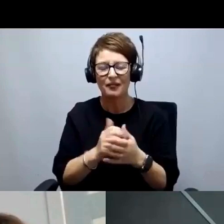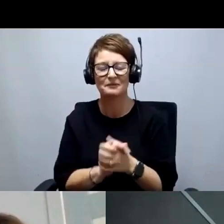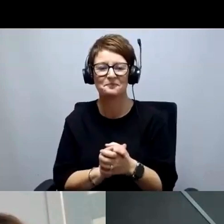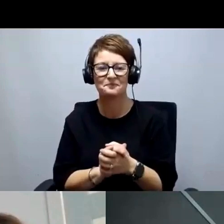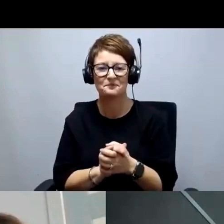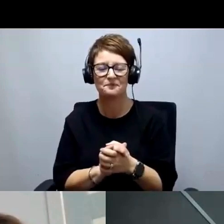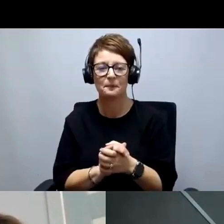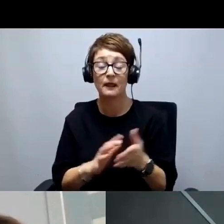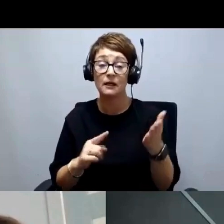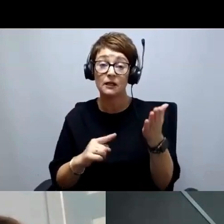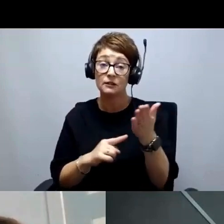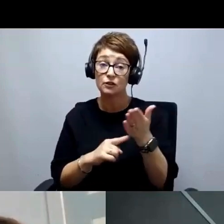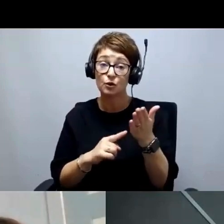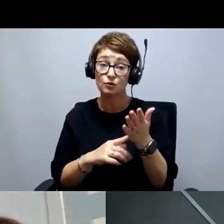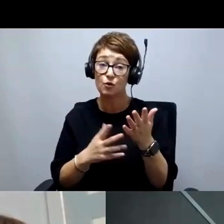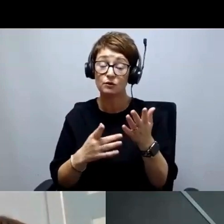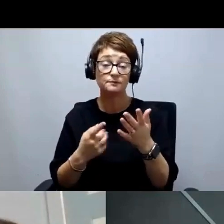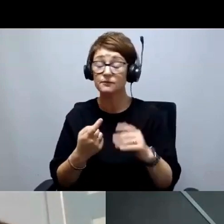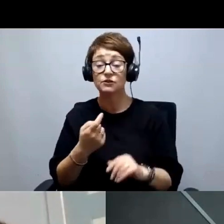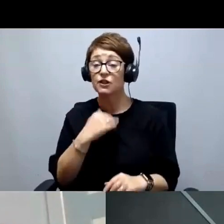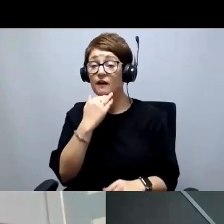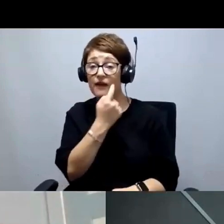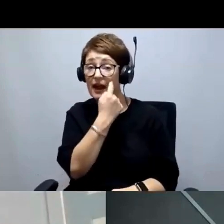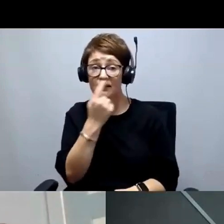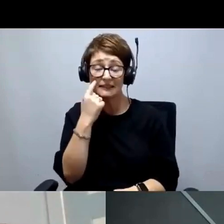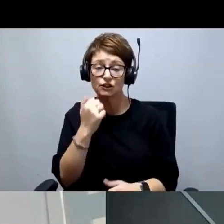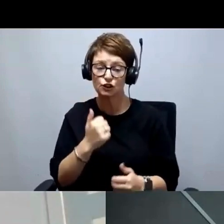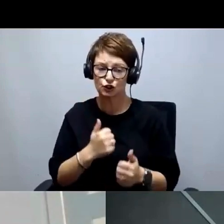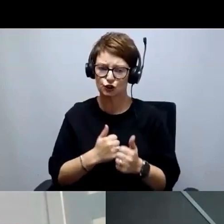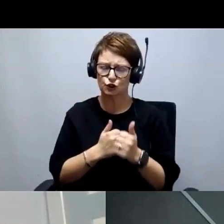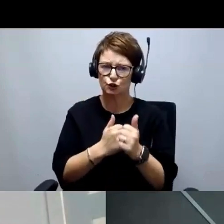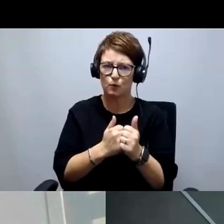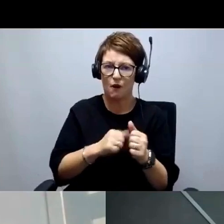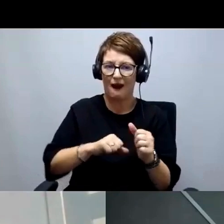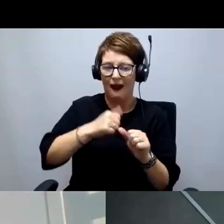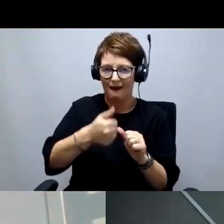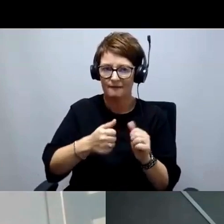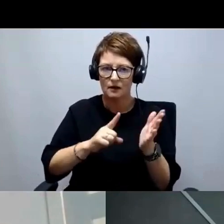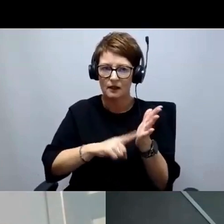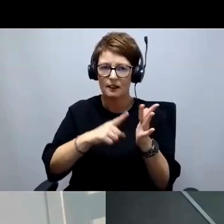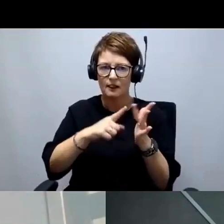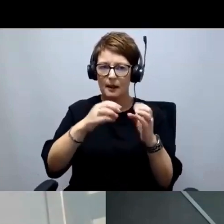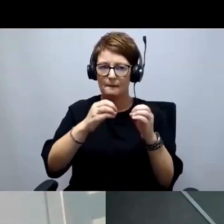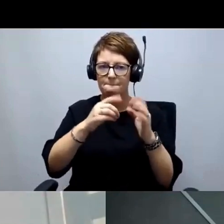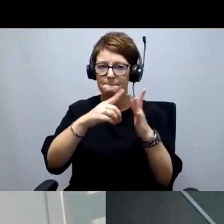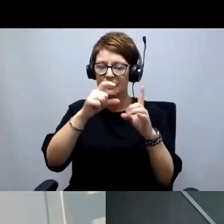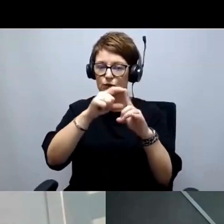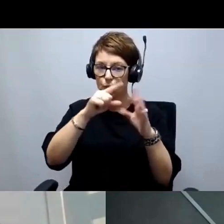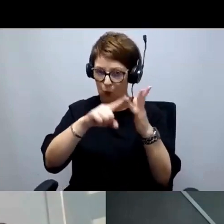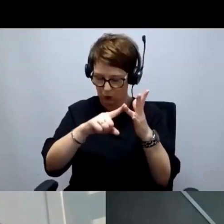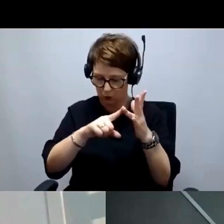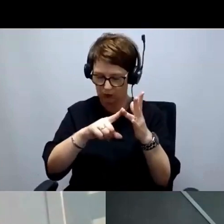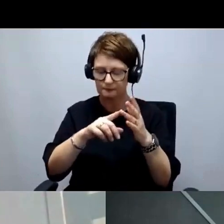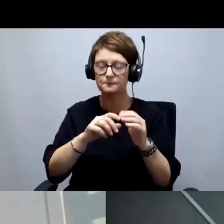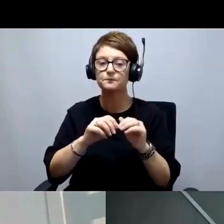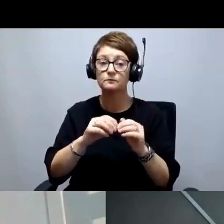thing with testosterone is that there just isn't evidence to support its use beyond libido. There's definitely people's lived experience that